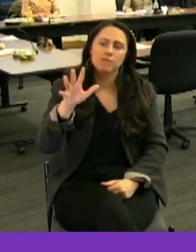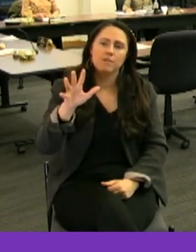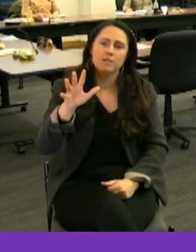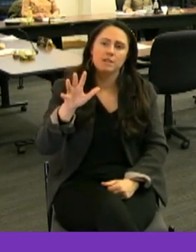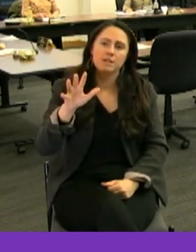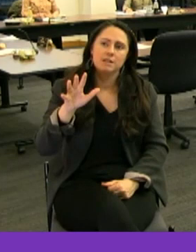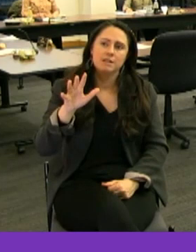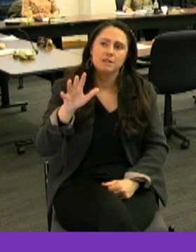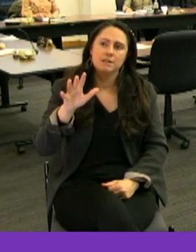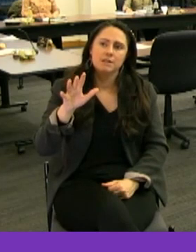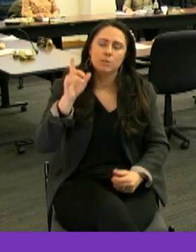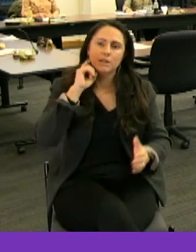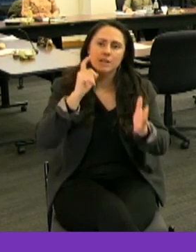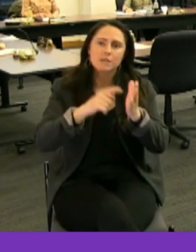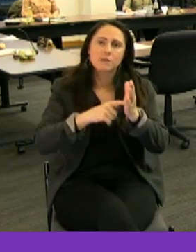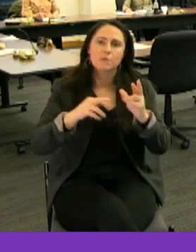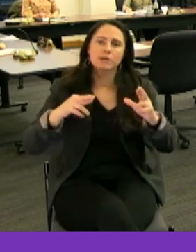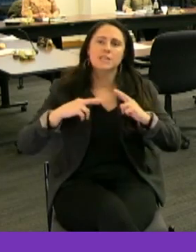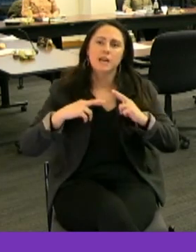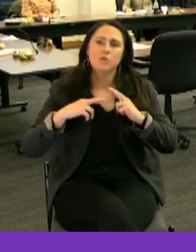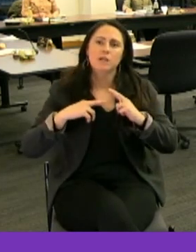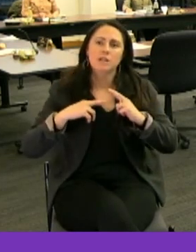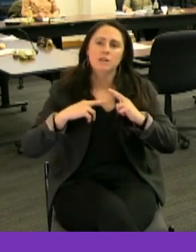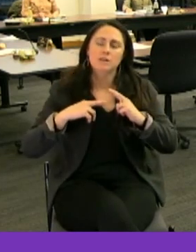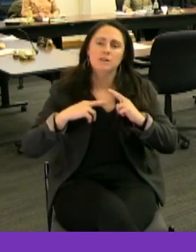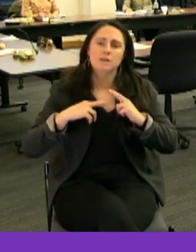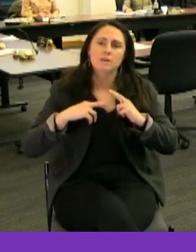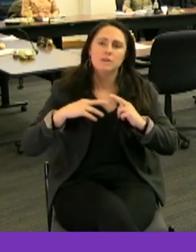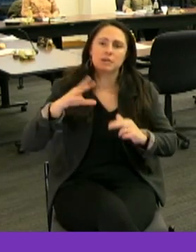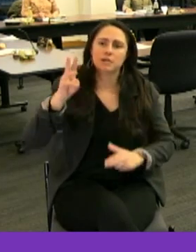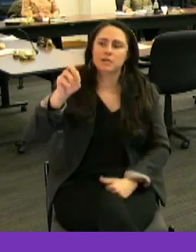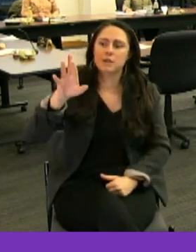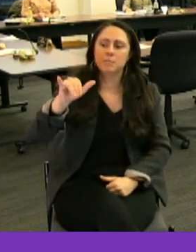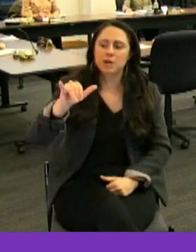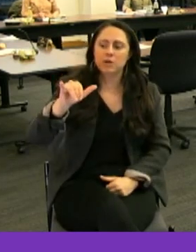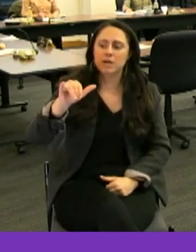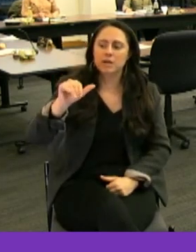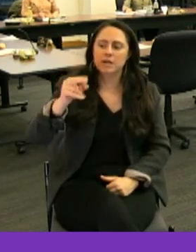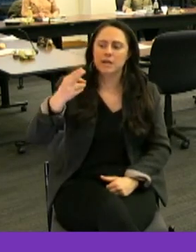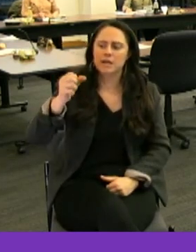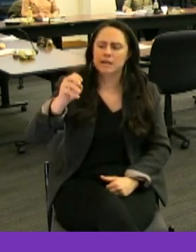1.4.5, recognition of retiree Mary Reckler.